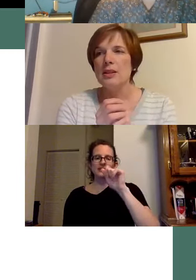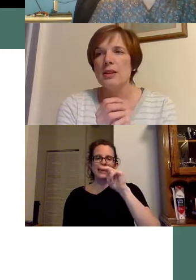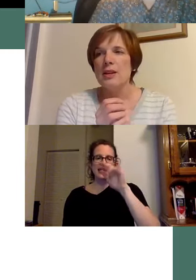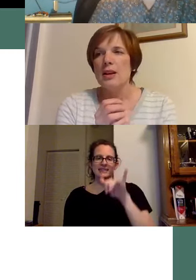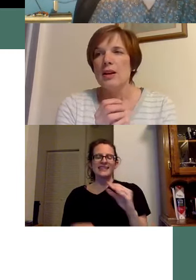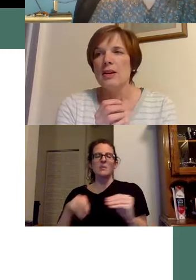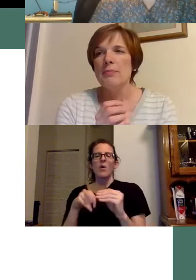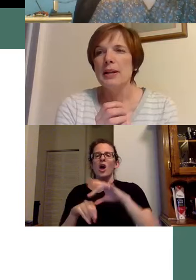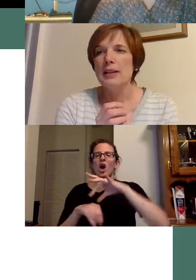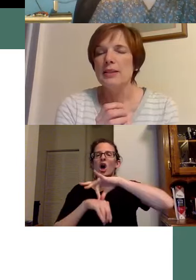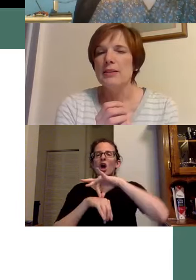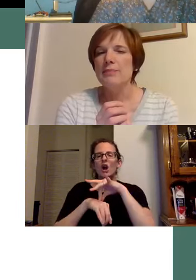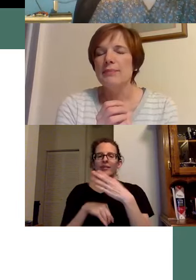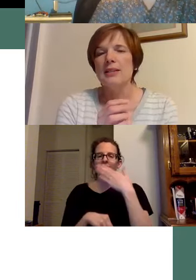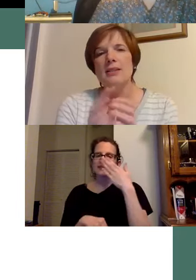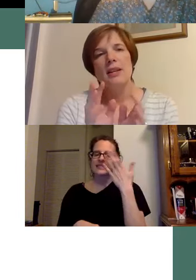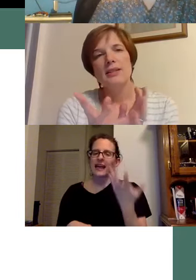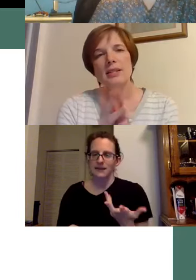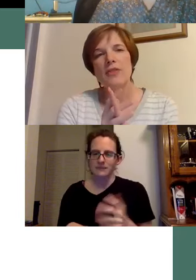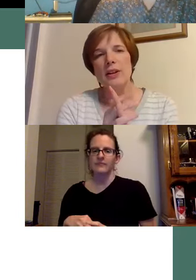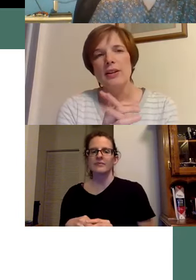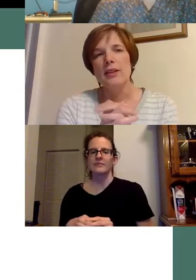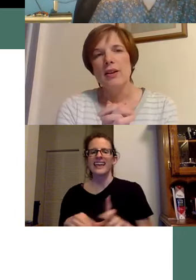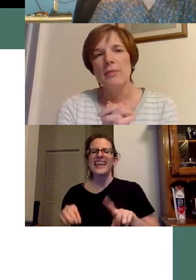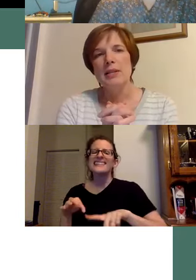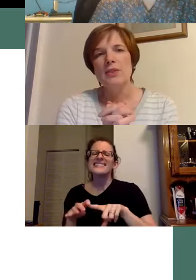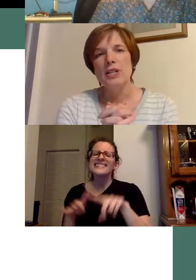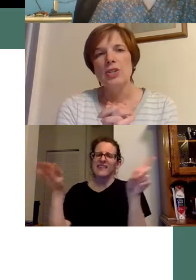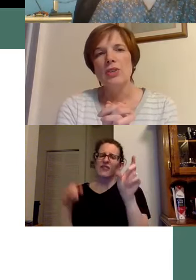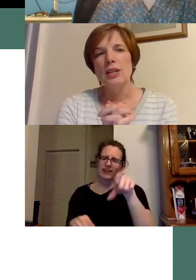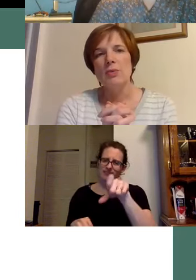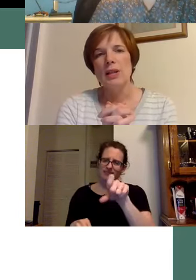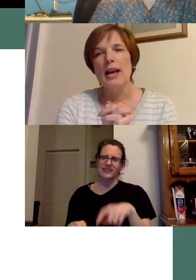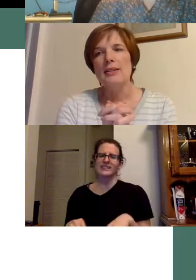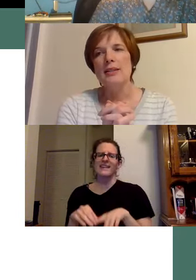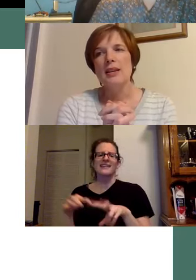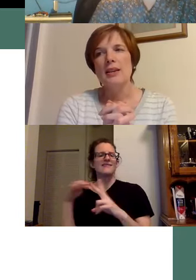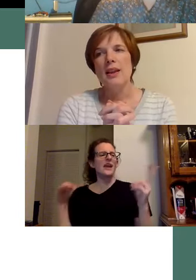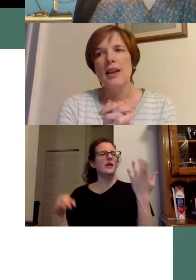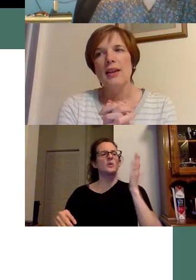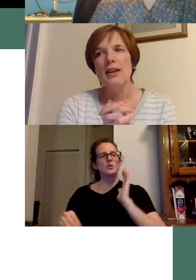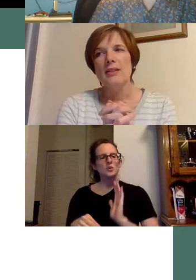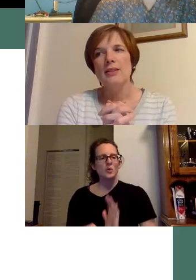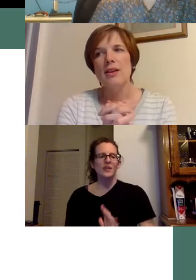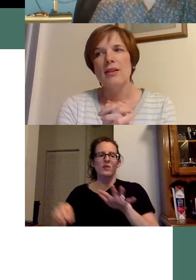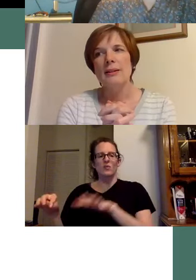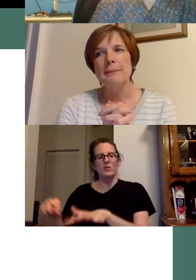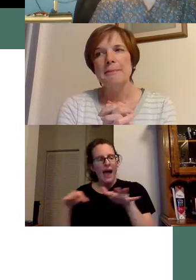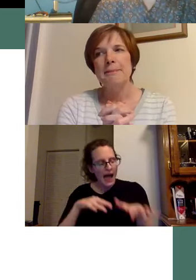scent. But it's different. It's very soothing and relaxing,